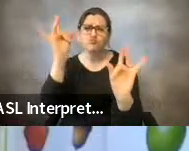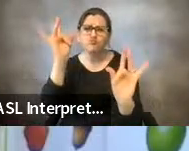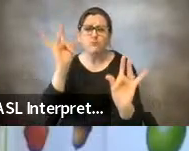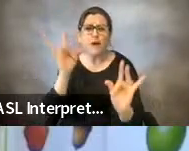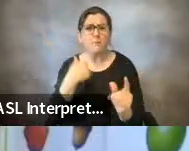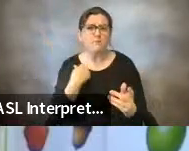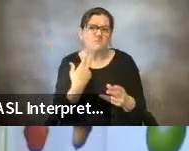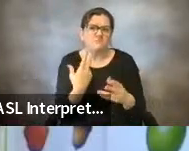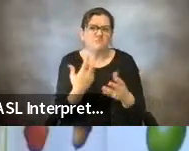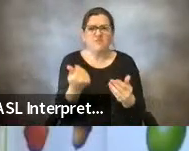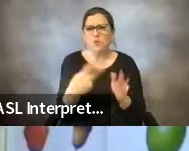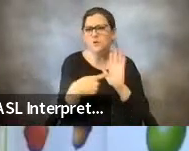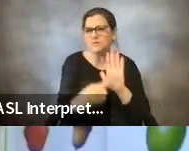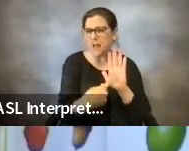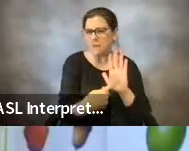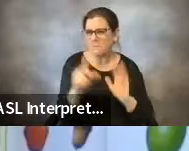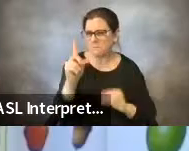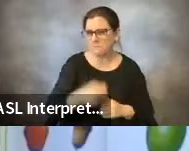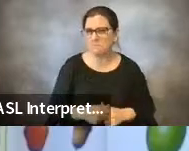look.